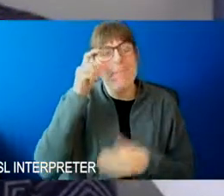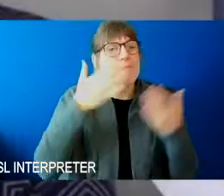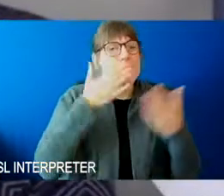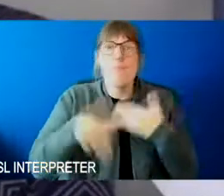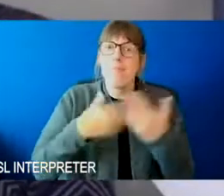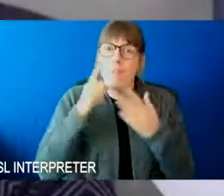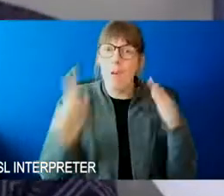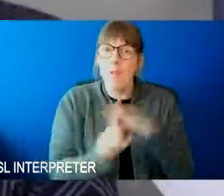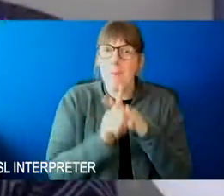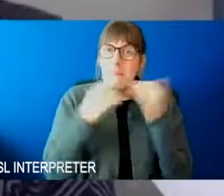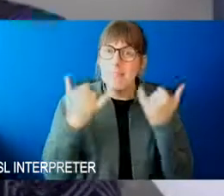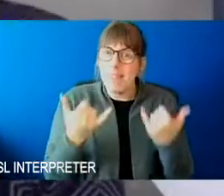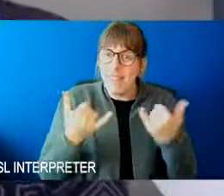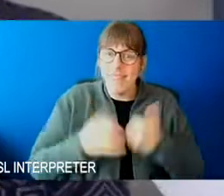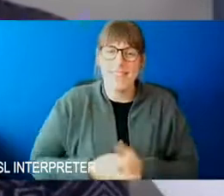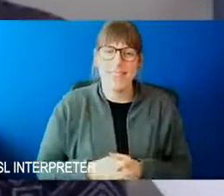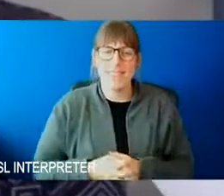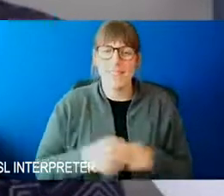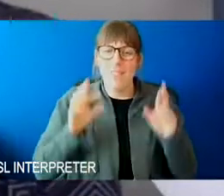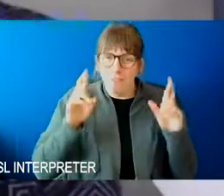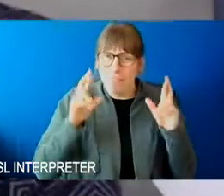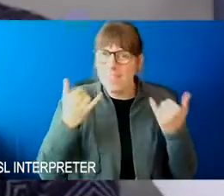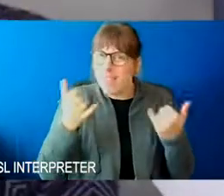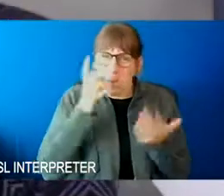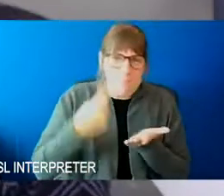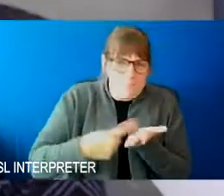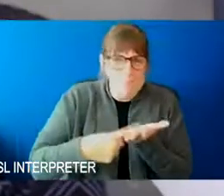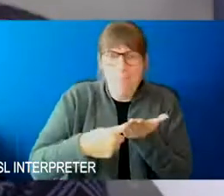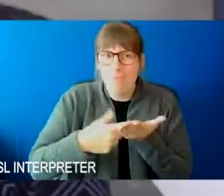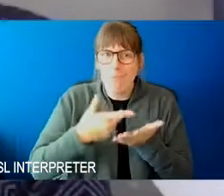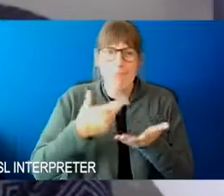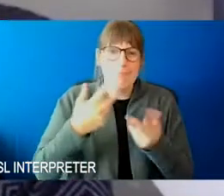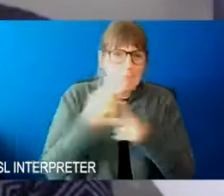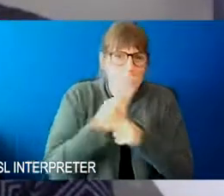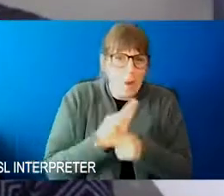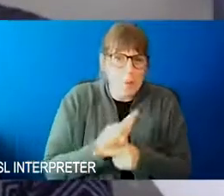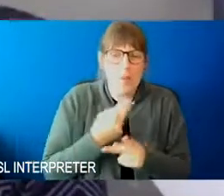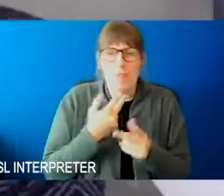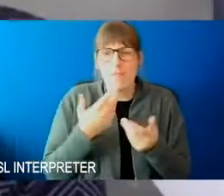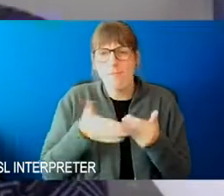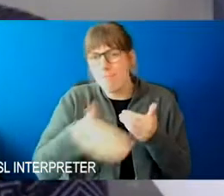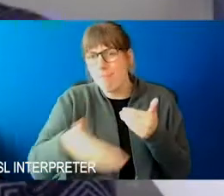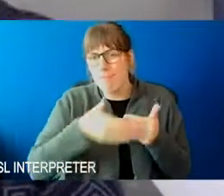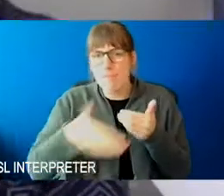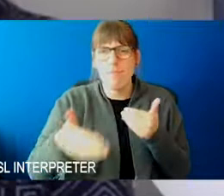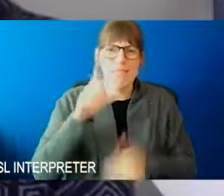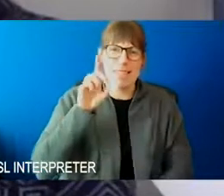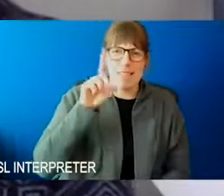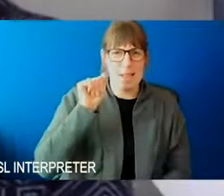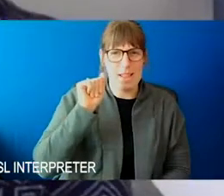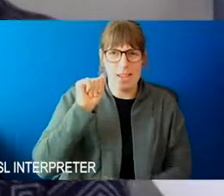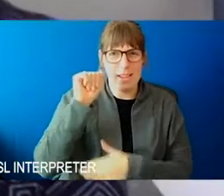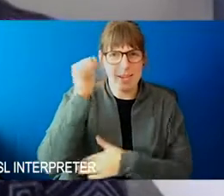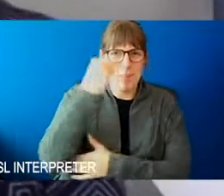by both of you. And I want to thank everyone for joining this session, and I hope we can explore together some of